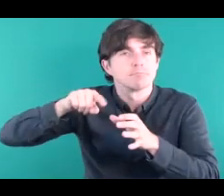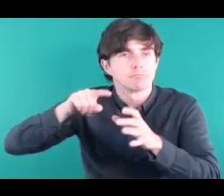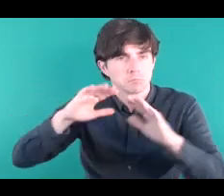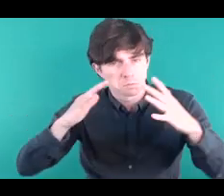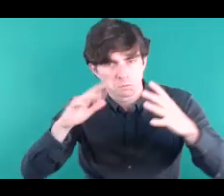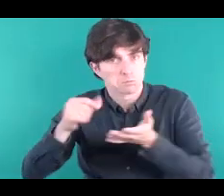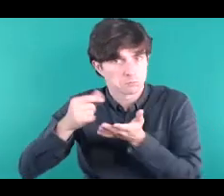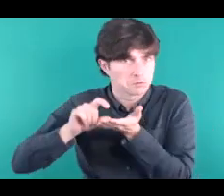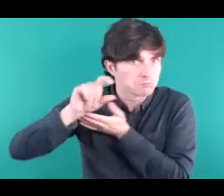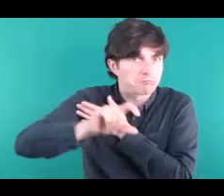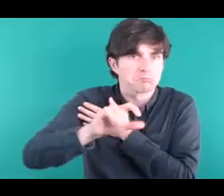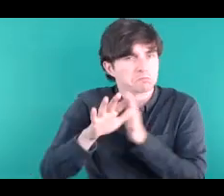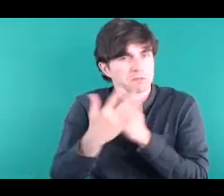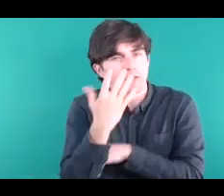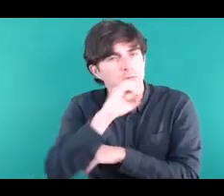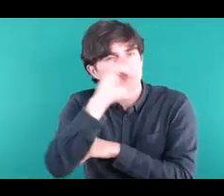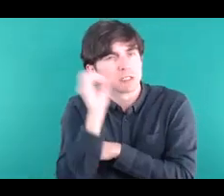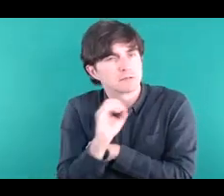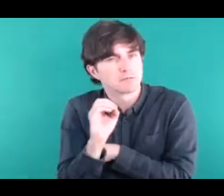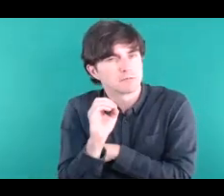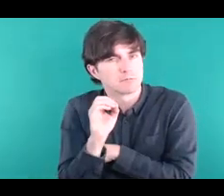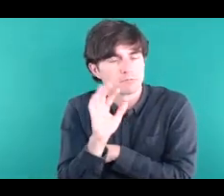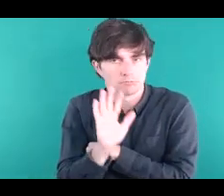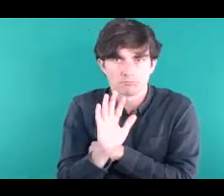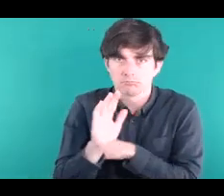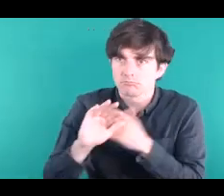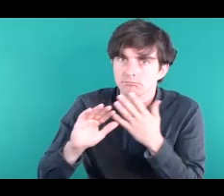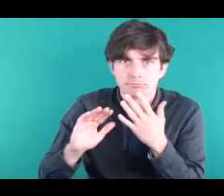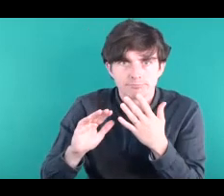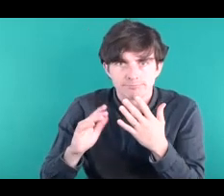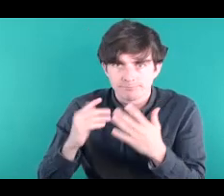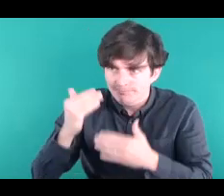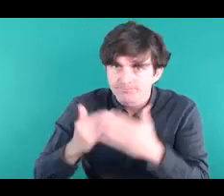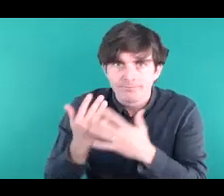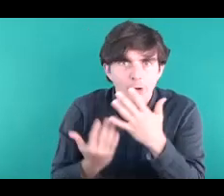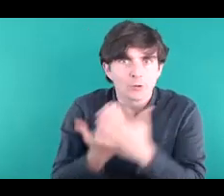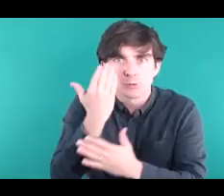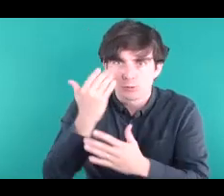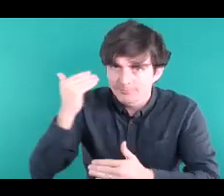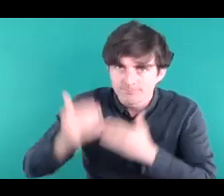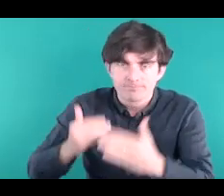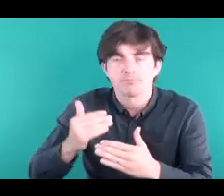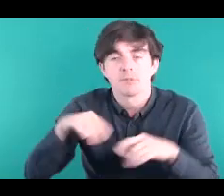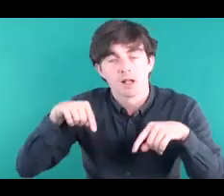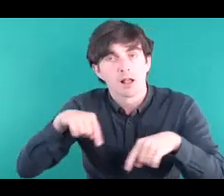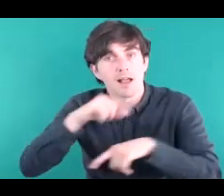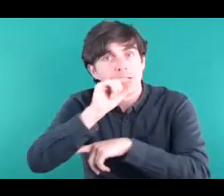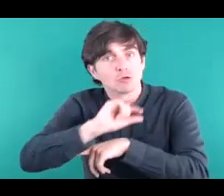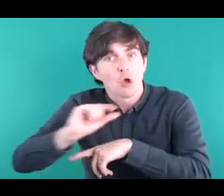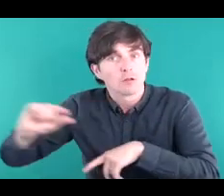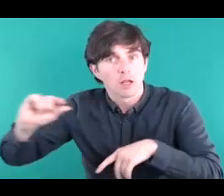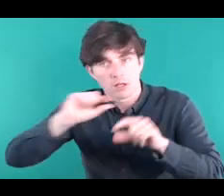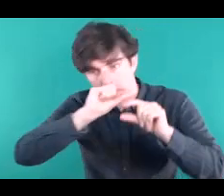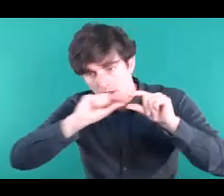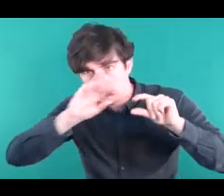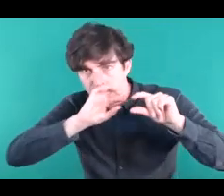in Indonesia, most of people are not subscribed to kind of water because they have their own